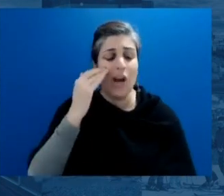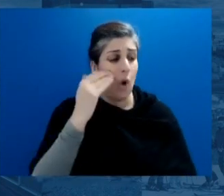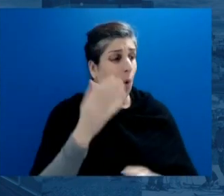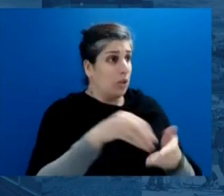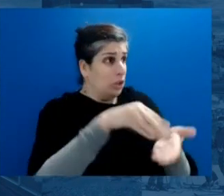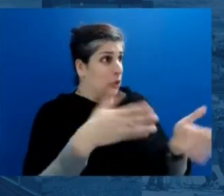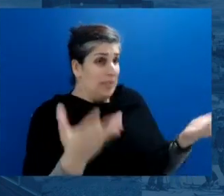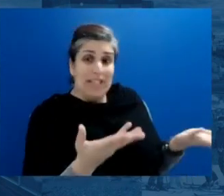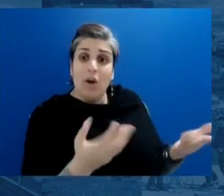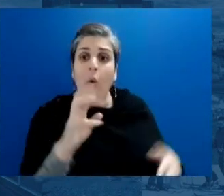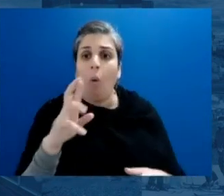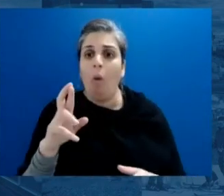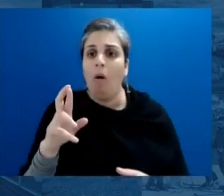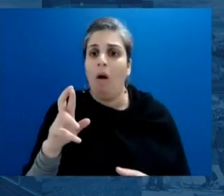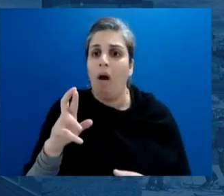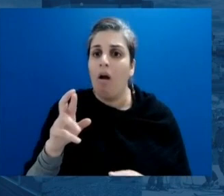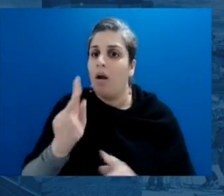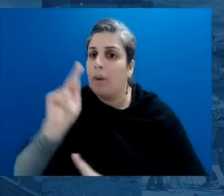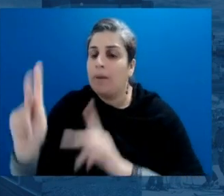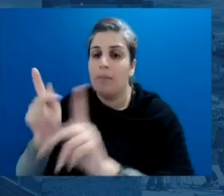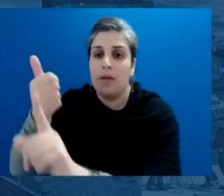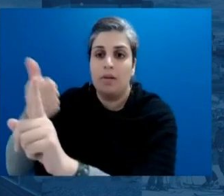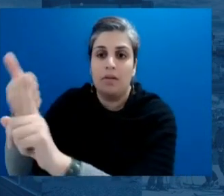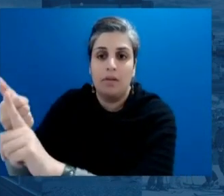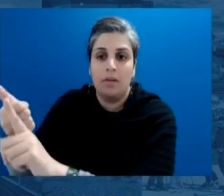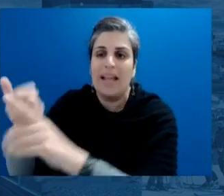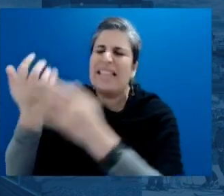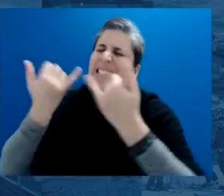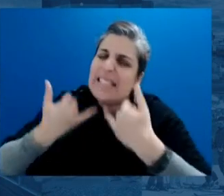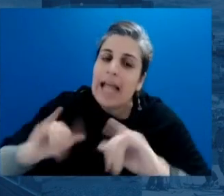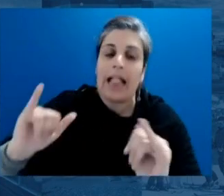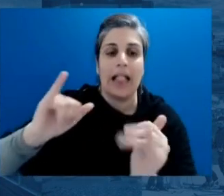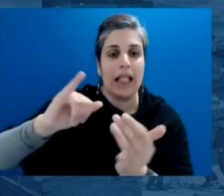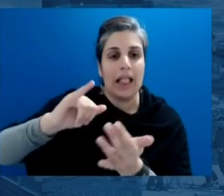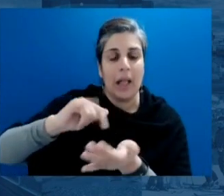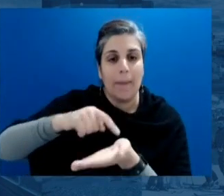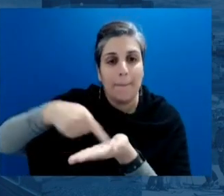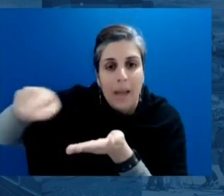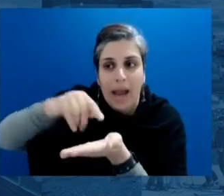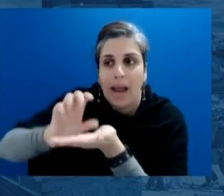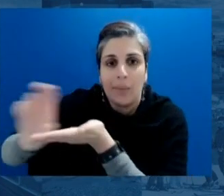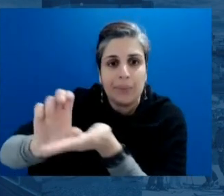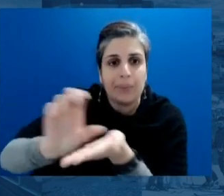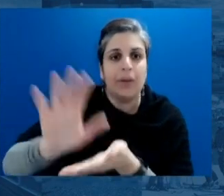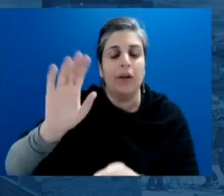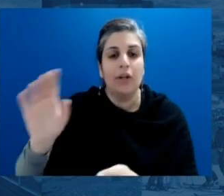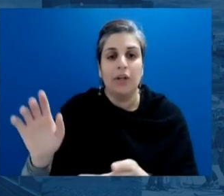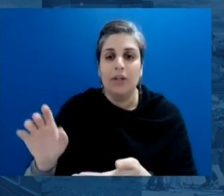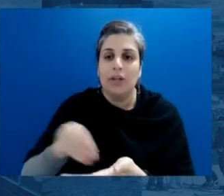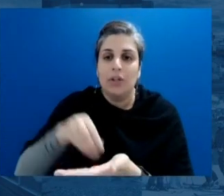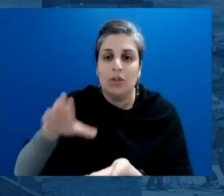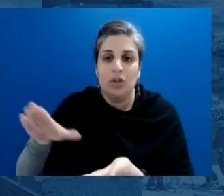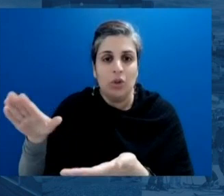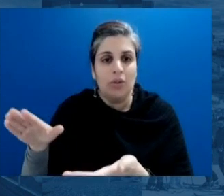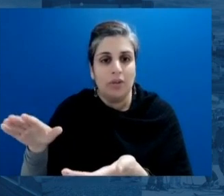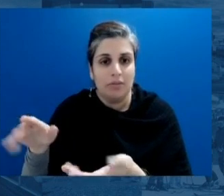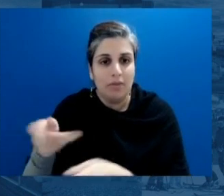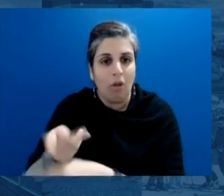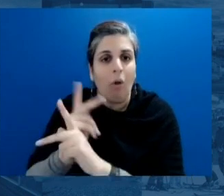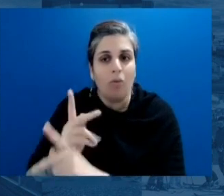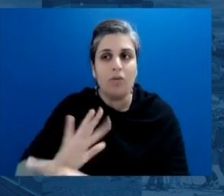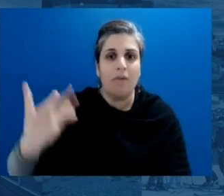or individuals who are still paying off their student loans who made some noise earlier. So certainly you can understand